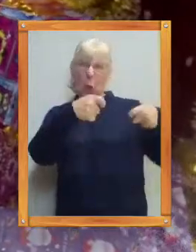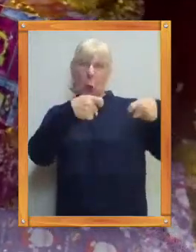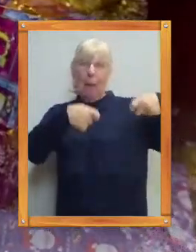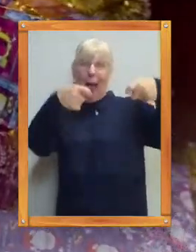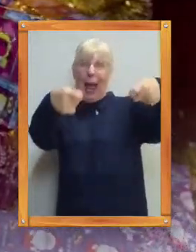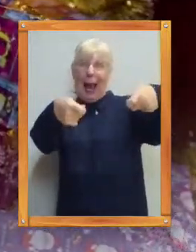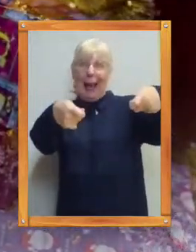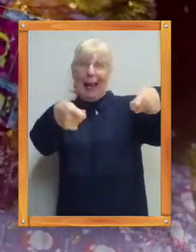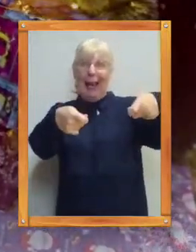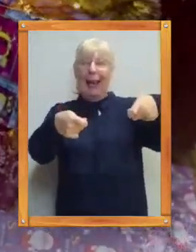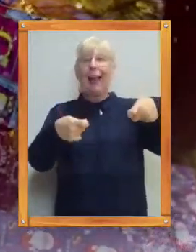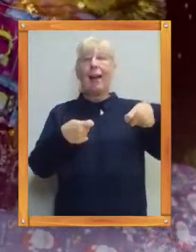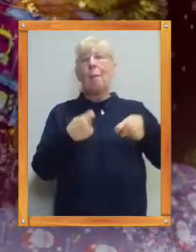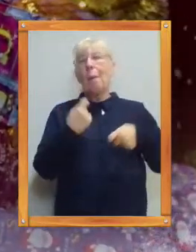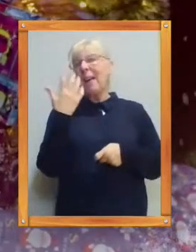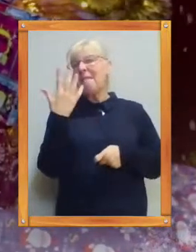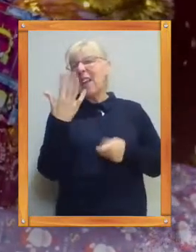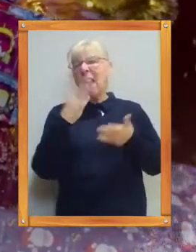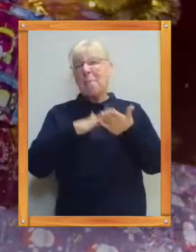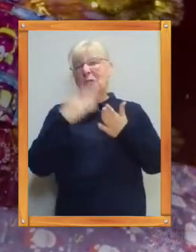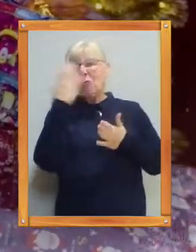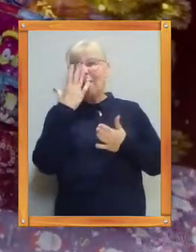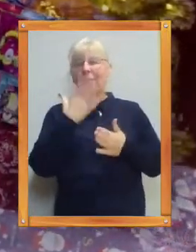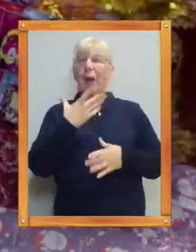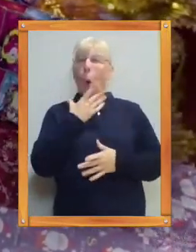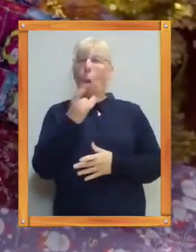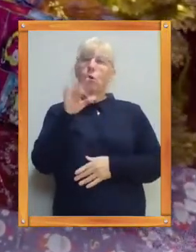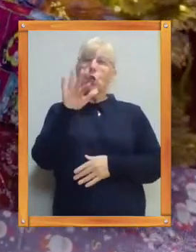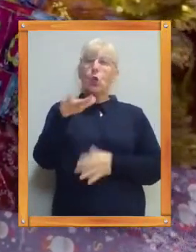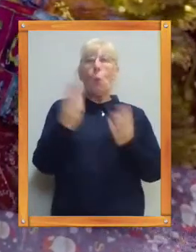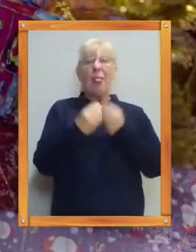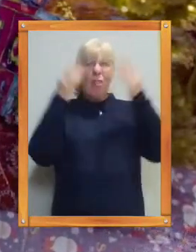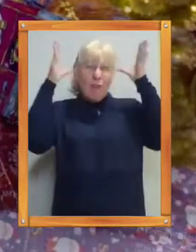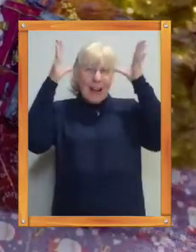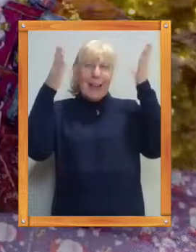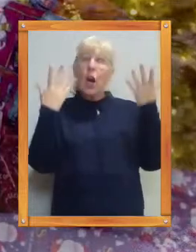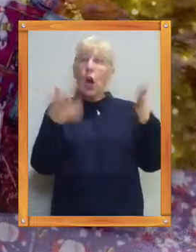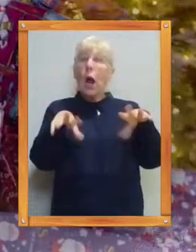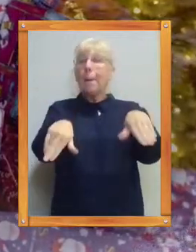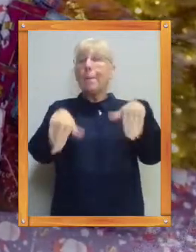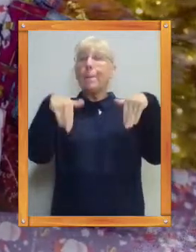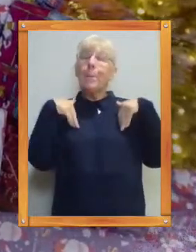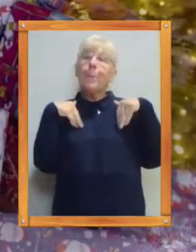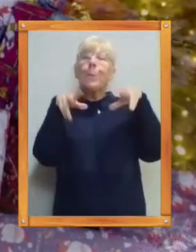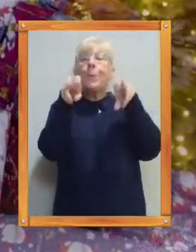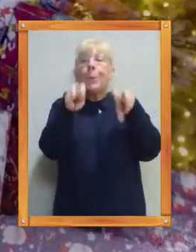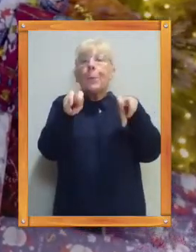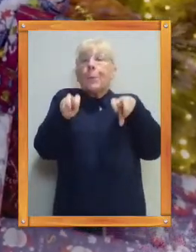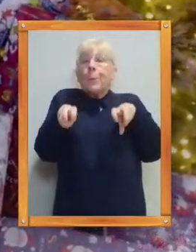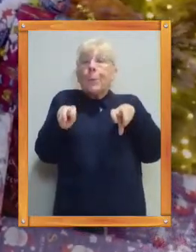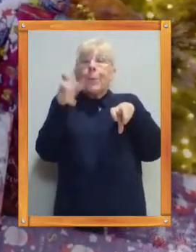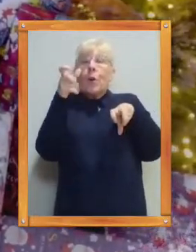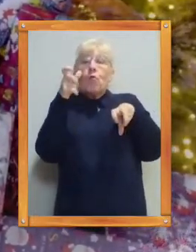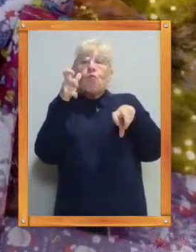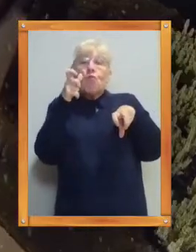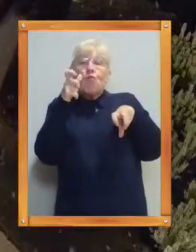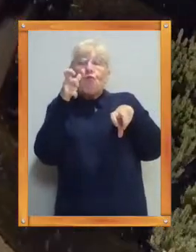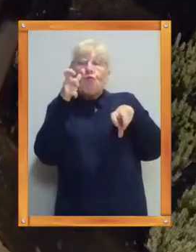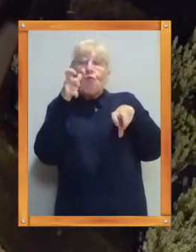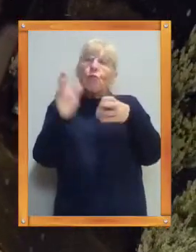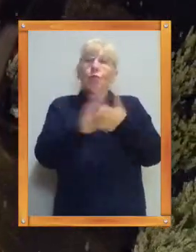under 5 minutes. But for now, sit back, relax, and enjoy the next performance. See you all